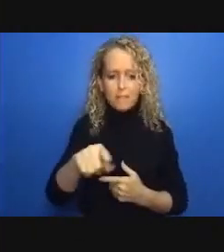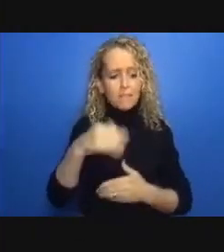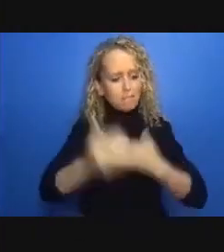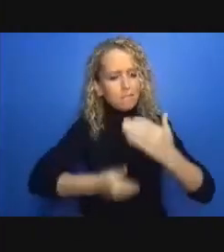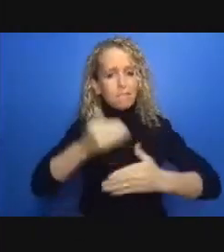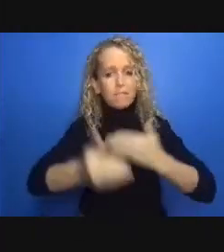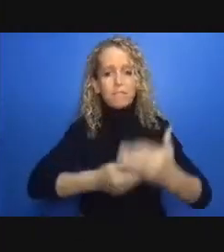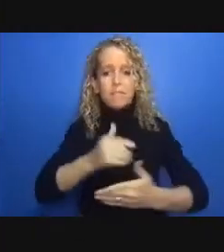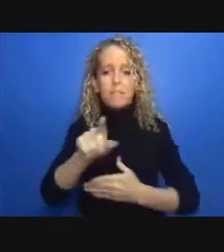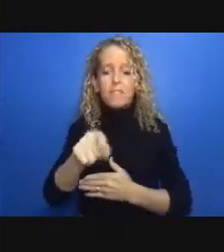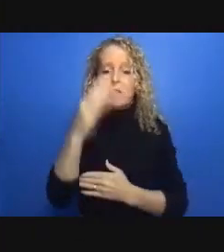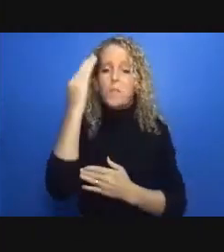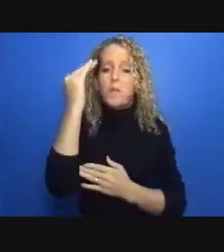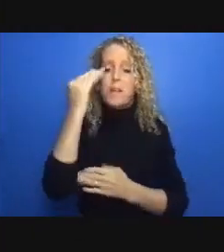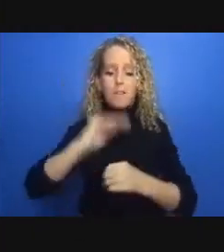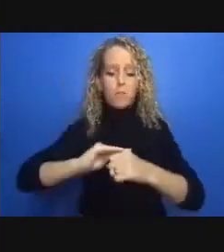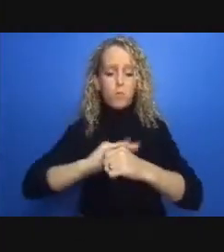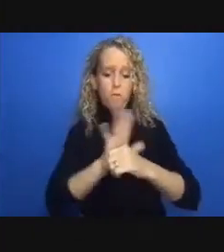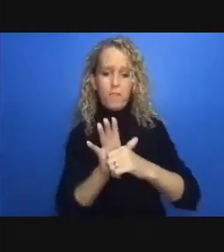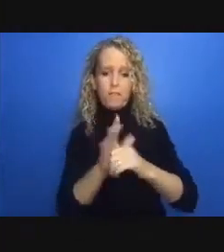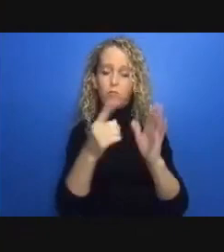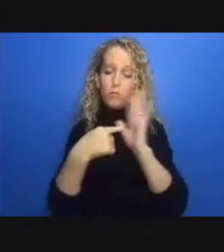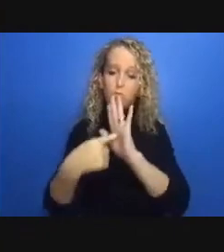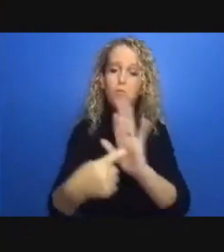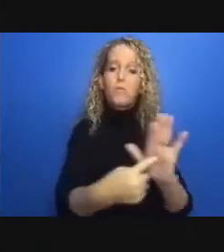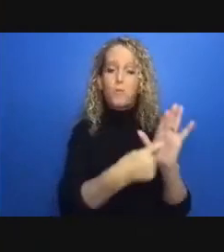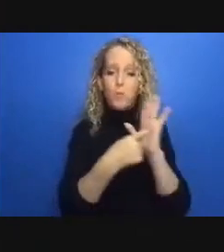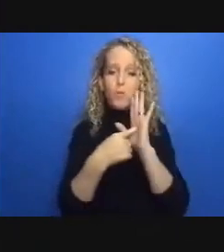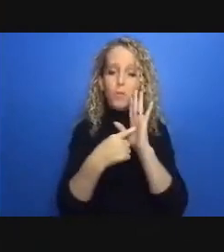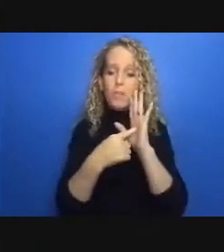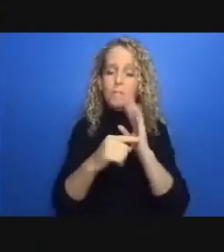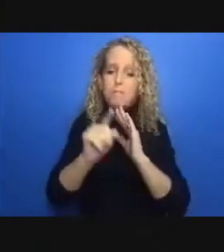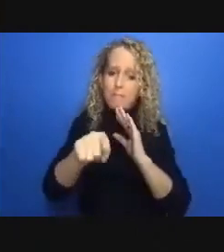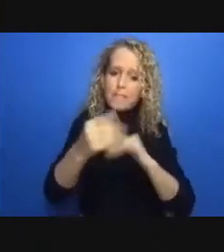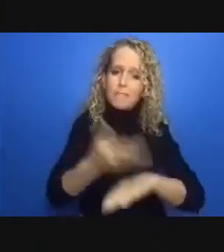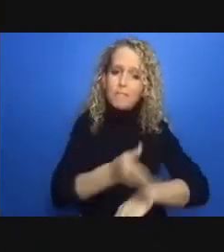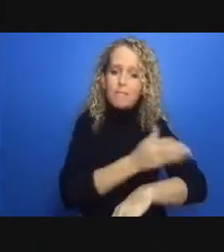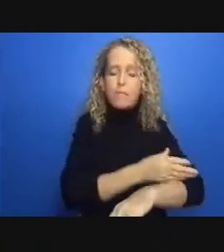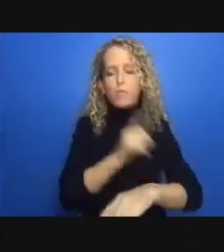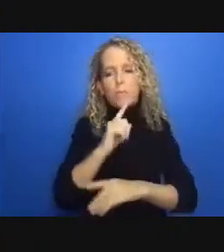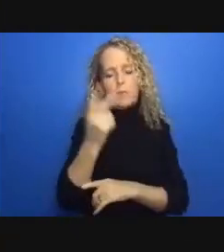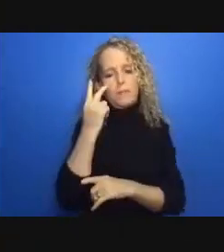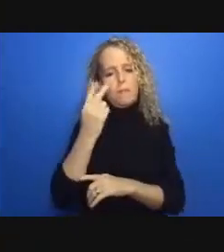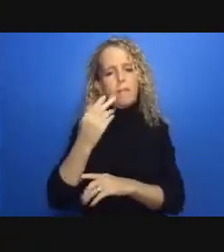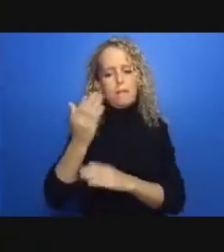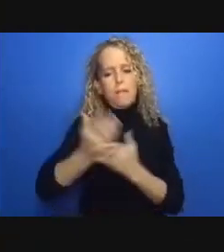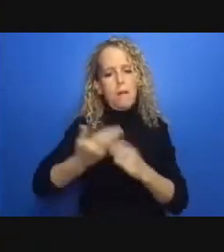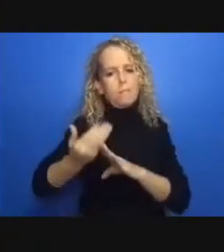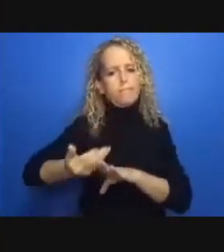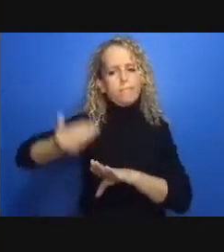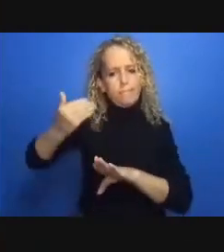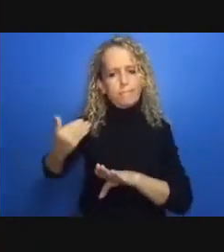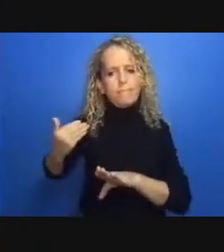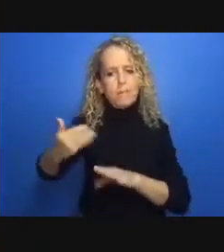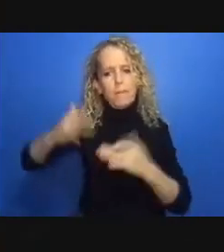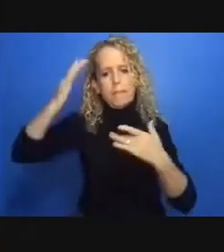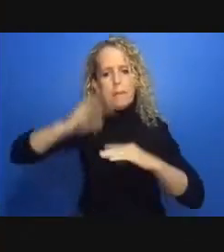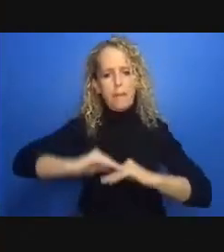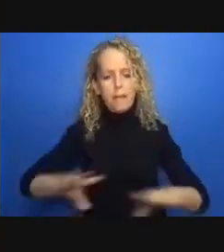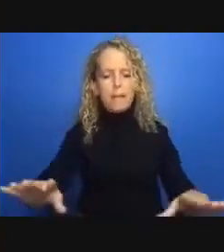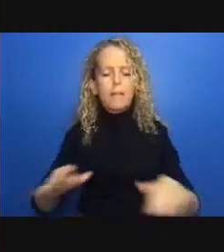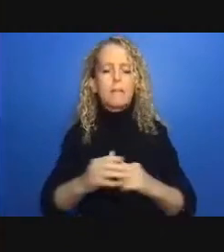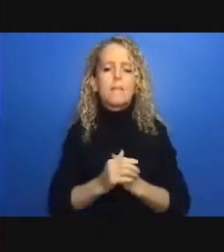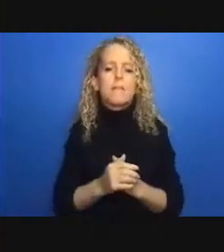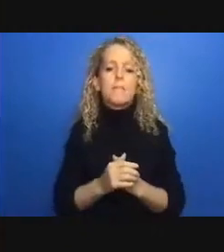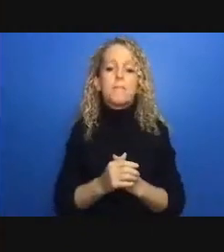of these issues to light, but some of these cracks have been showing in our food system way before the pandemic. Food is important.